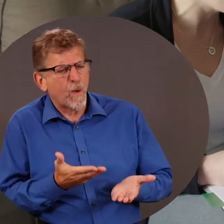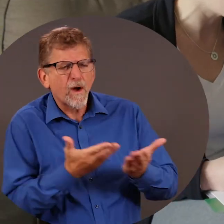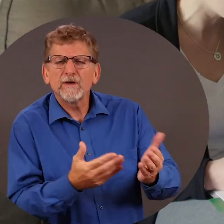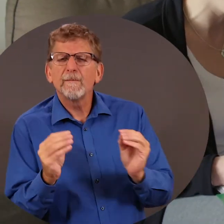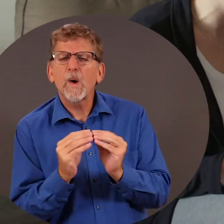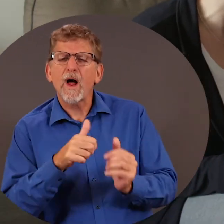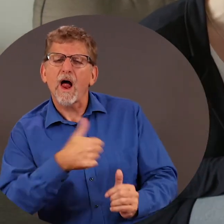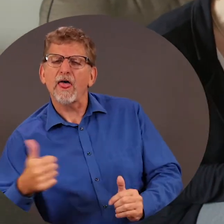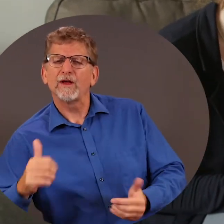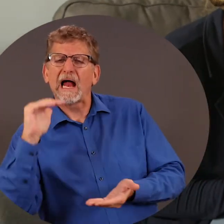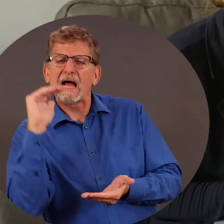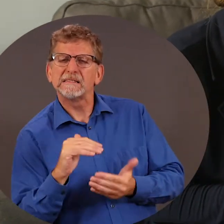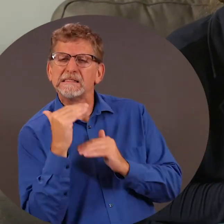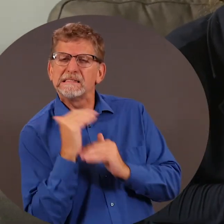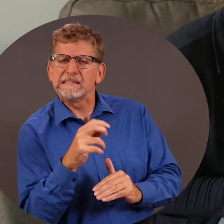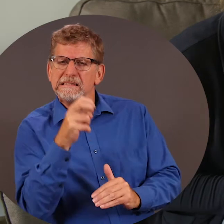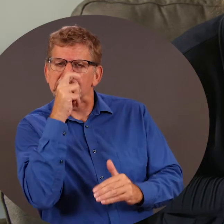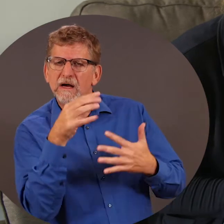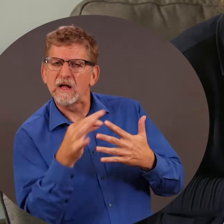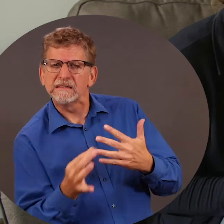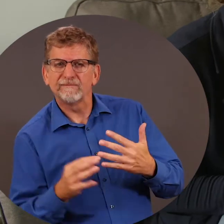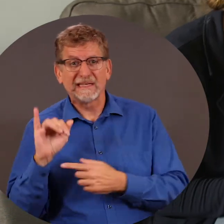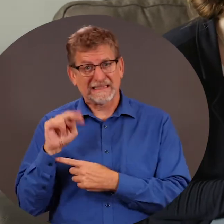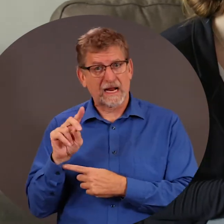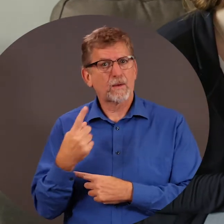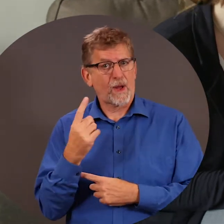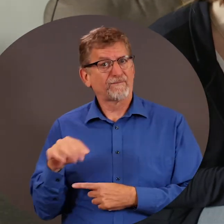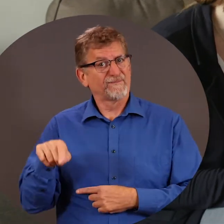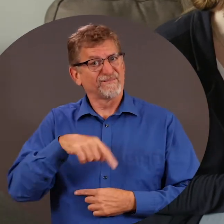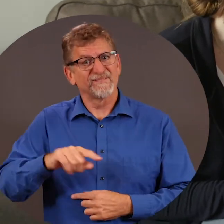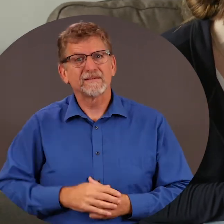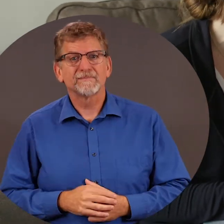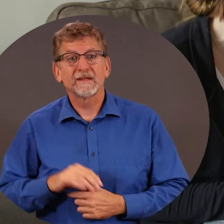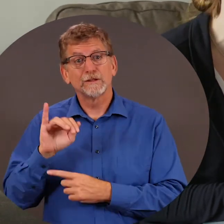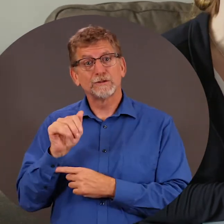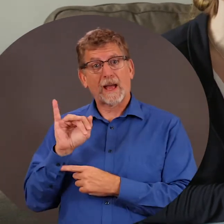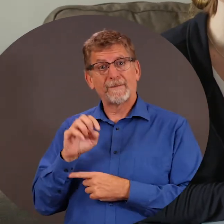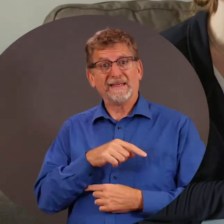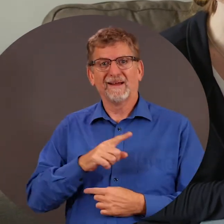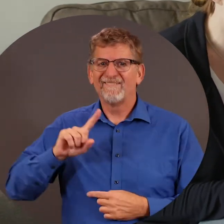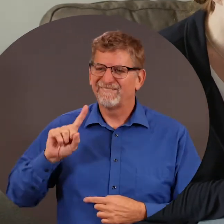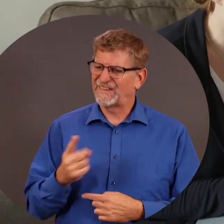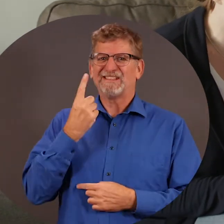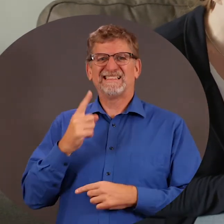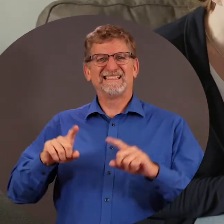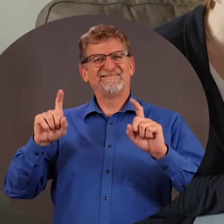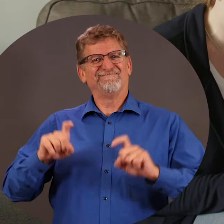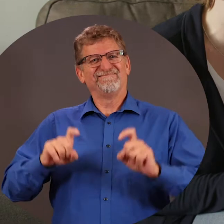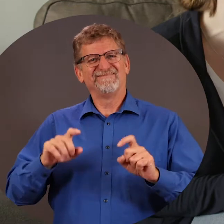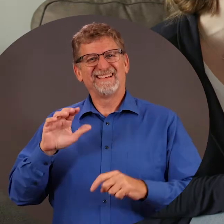Jamie is the first test case in a pilot program which could allow her to terminate her guardianship in favor of supported